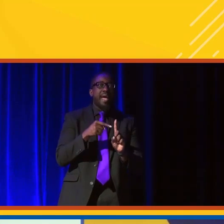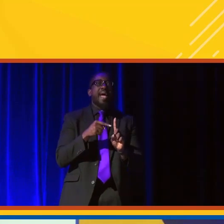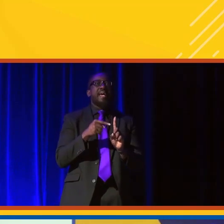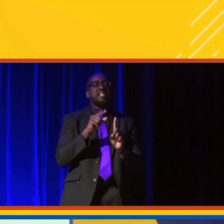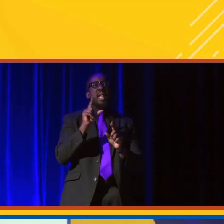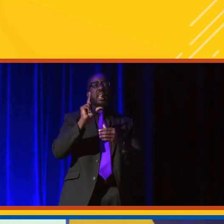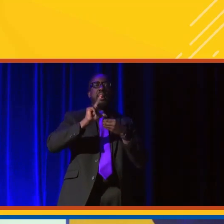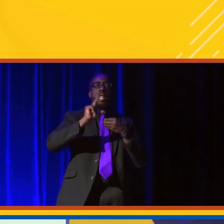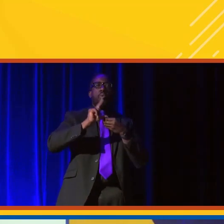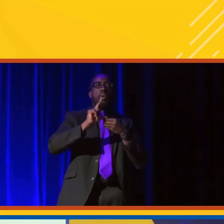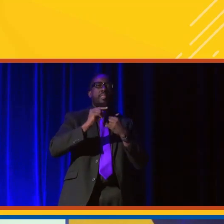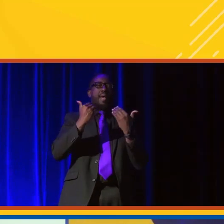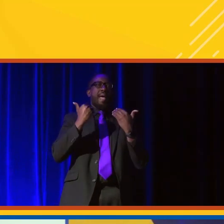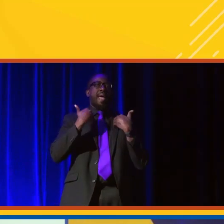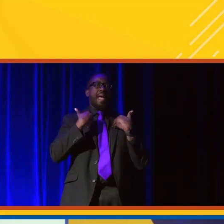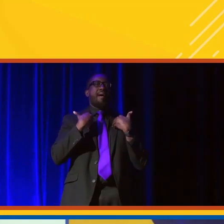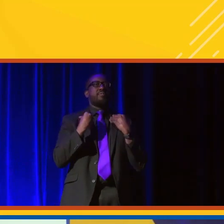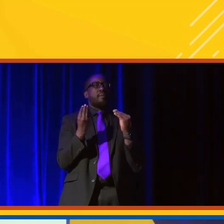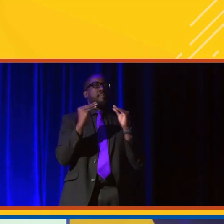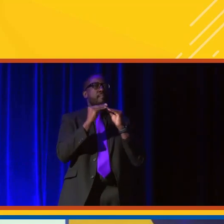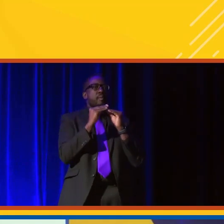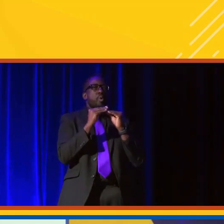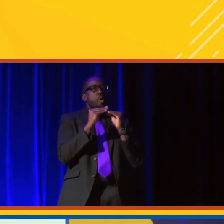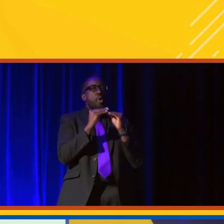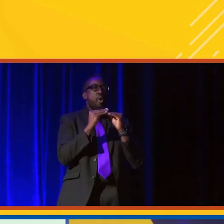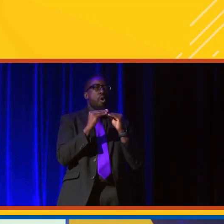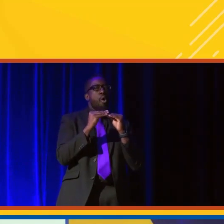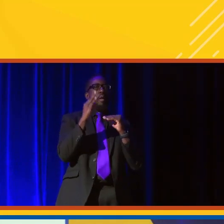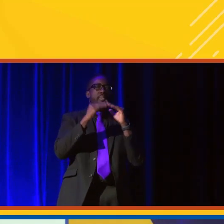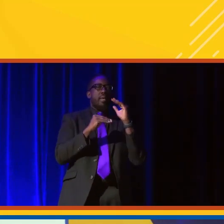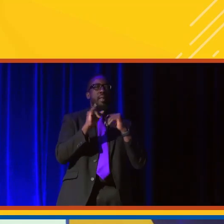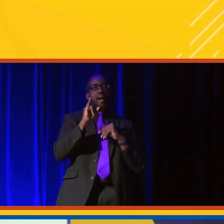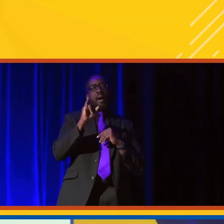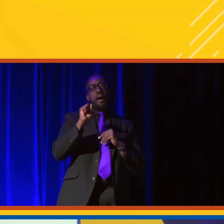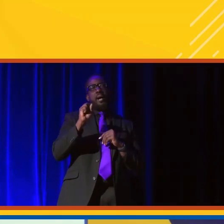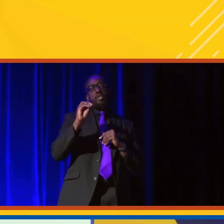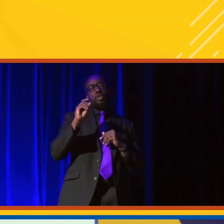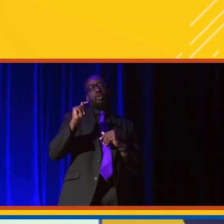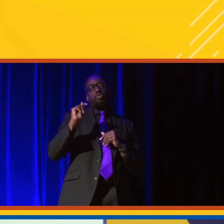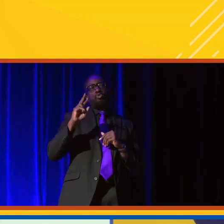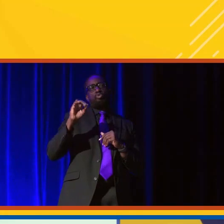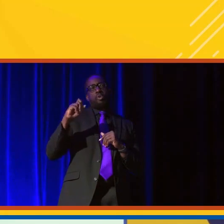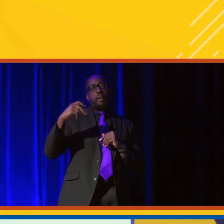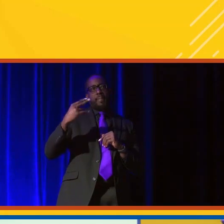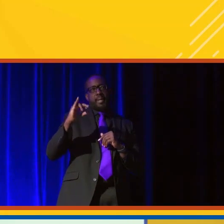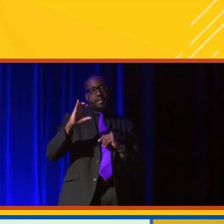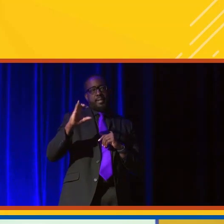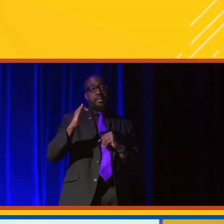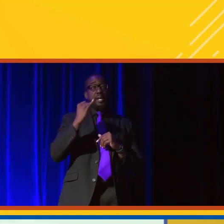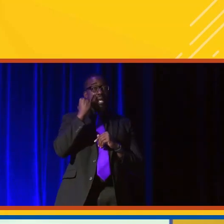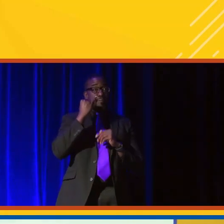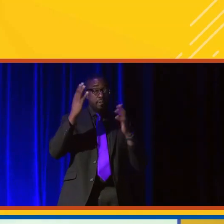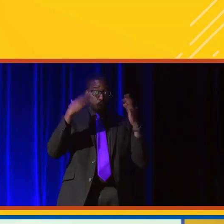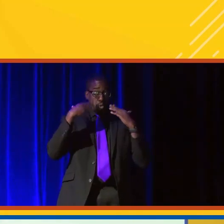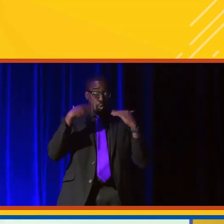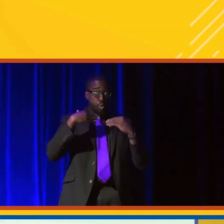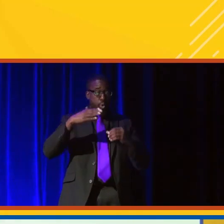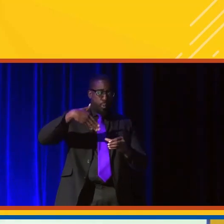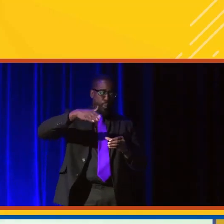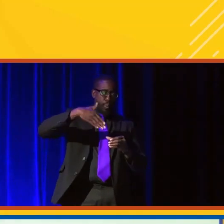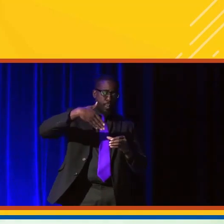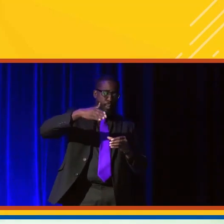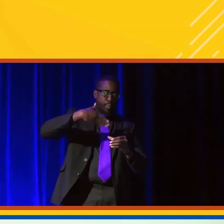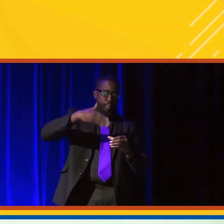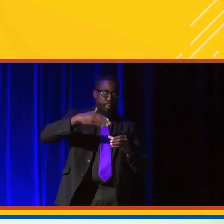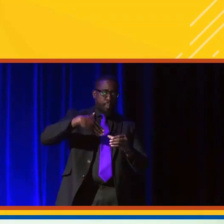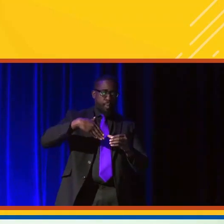liquid. For example, if you have a thermotropic liquid crystal, as you cool it down, you can take it from a disordered liquid to all these